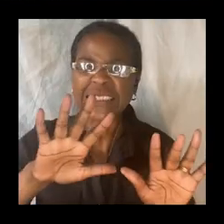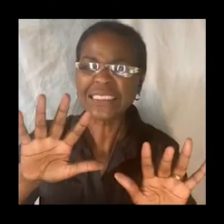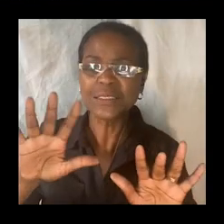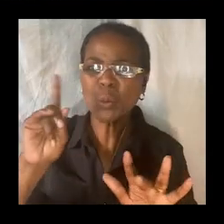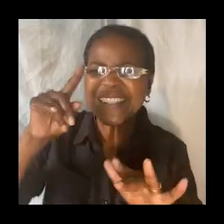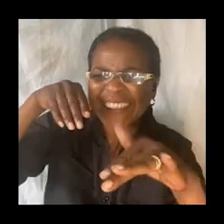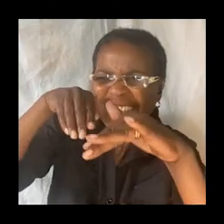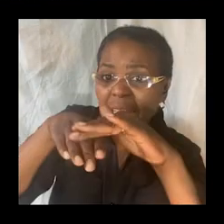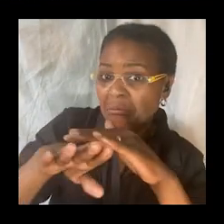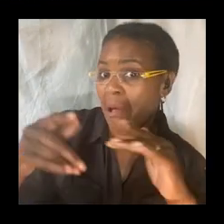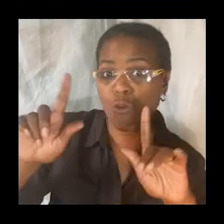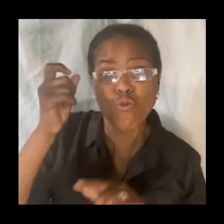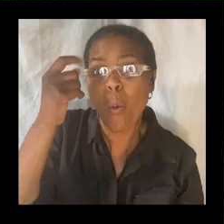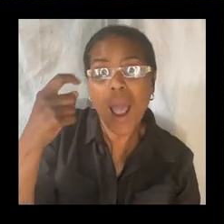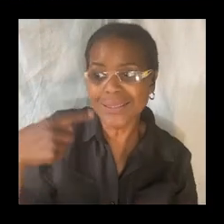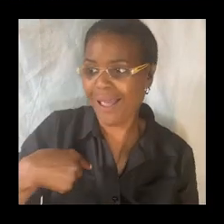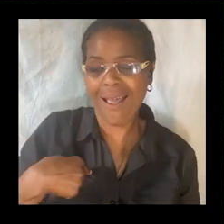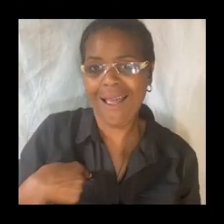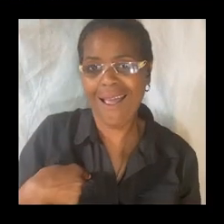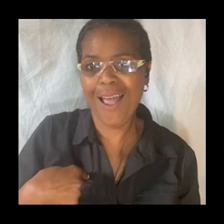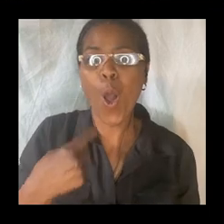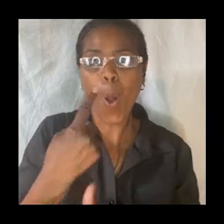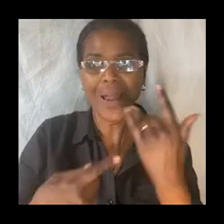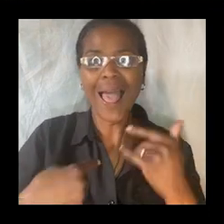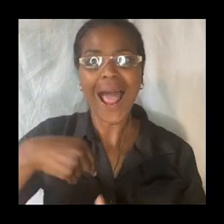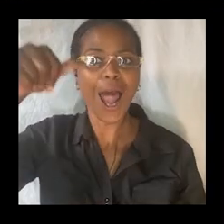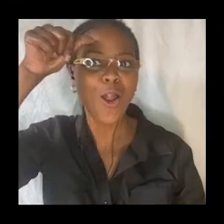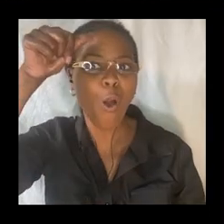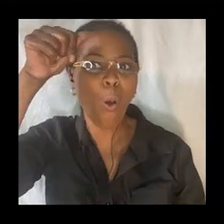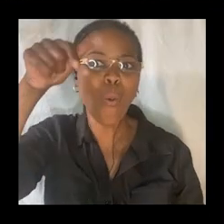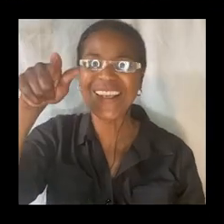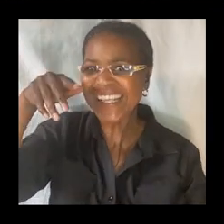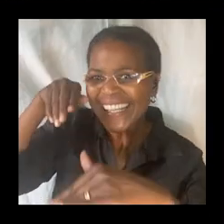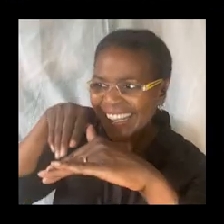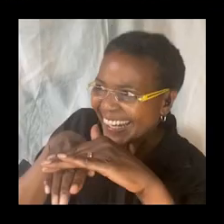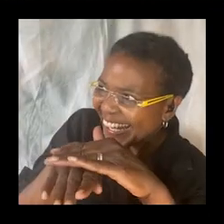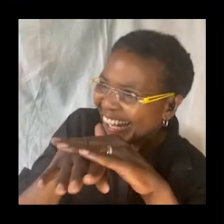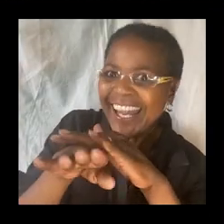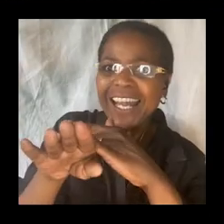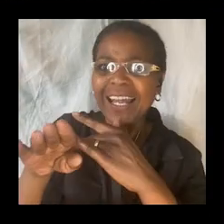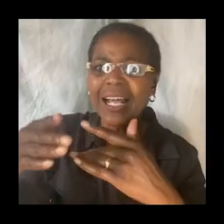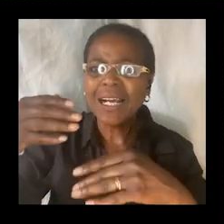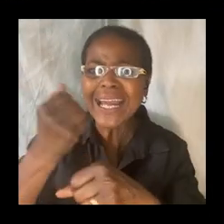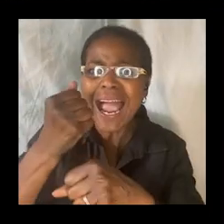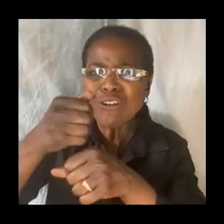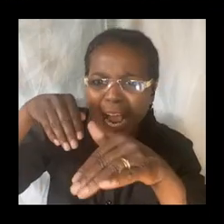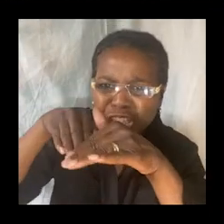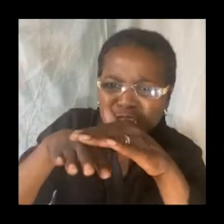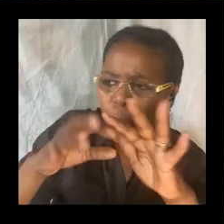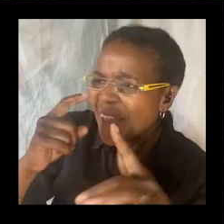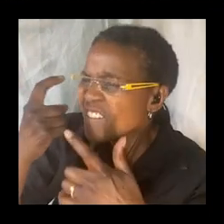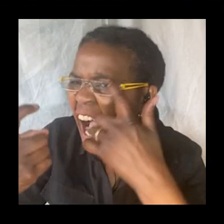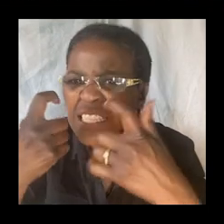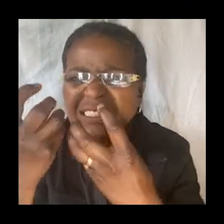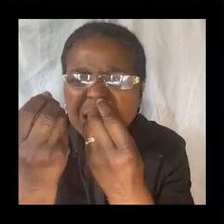lots of dust and dirt. And I didn't know what he was going to find in there. I had no idea. But I just knew he was